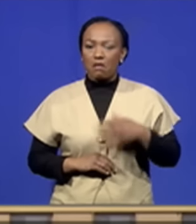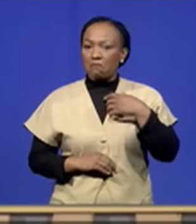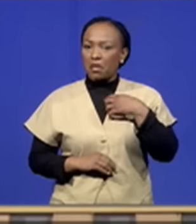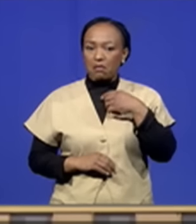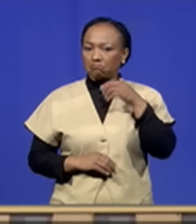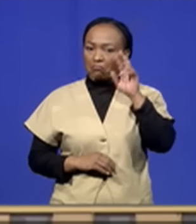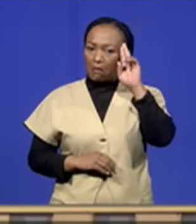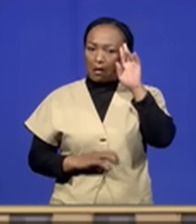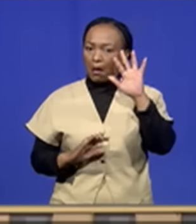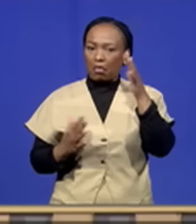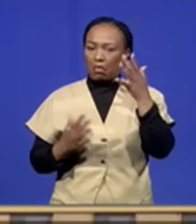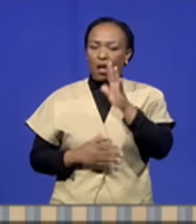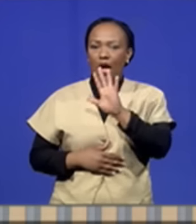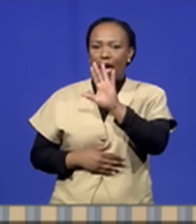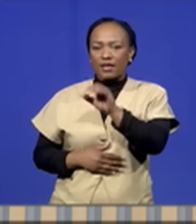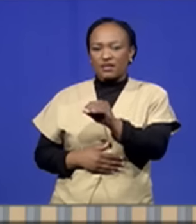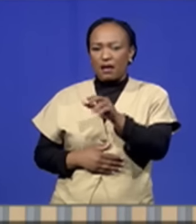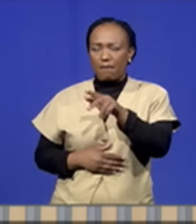about the PKTT.